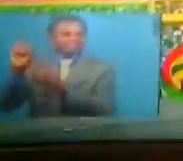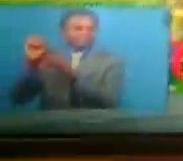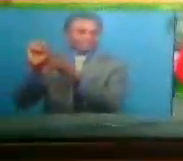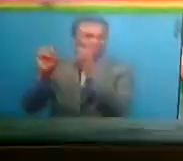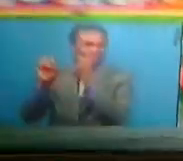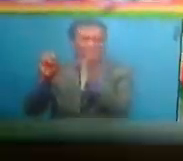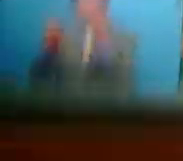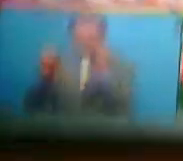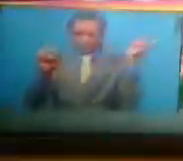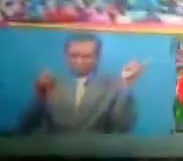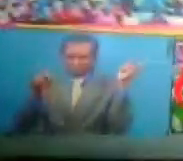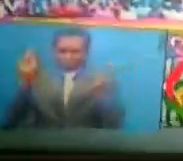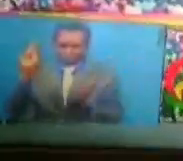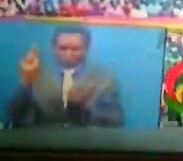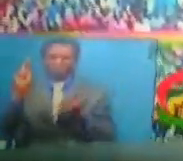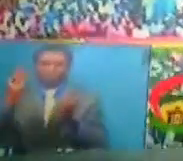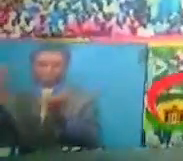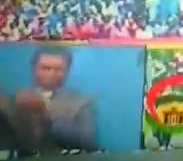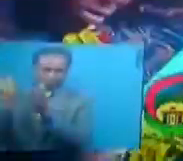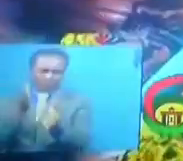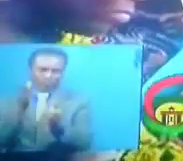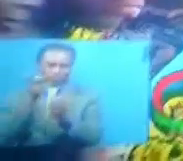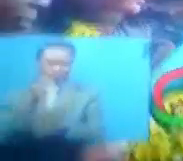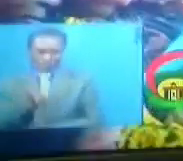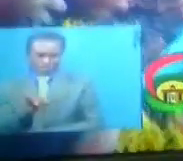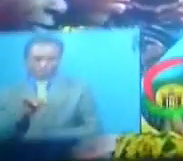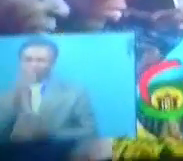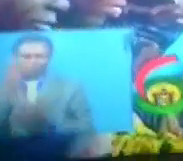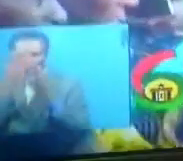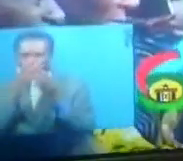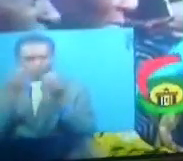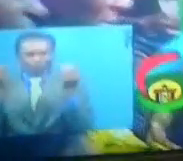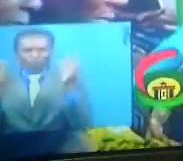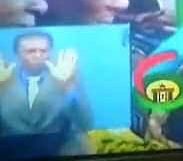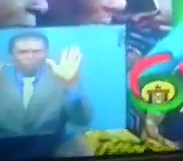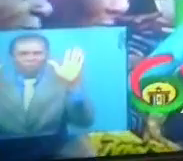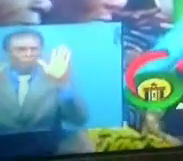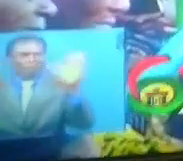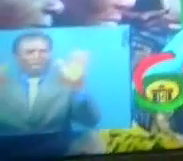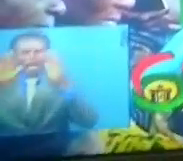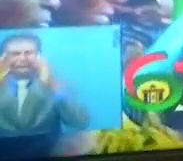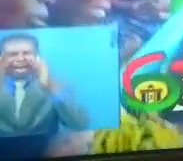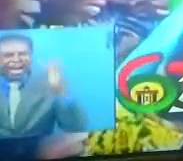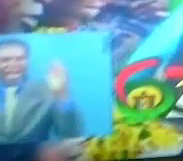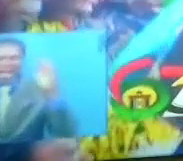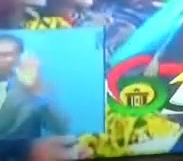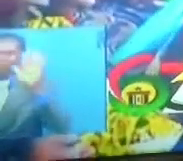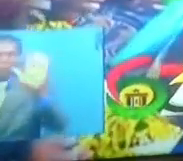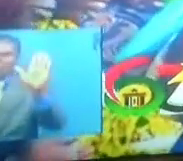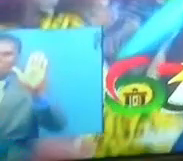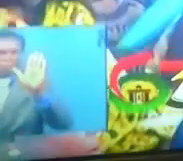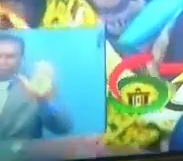seeing beautiful scenes, beautiful sounds, beautiful people, beautiful